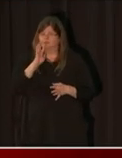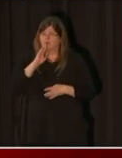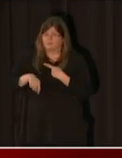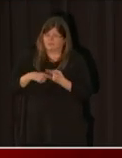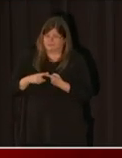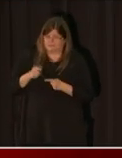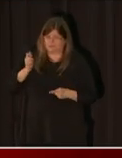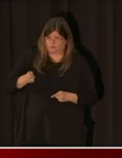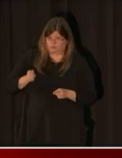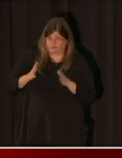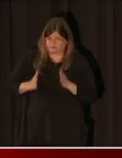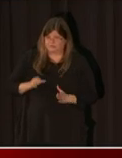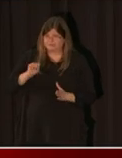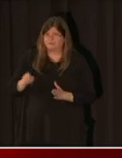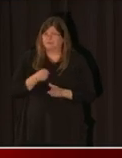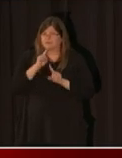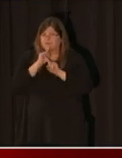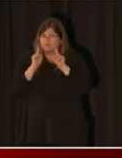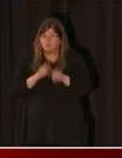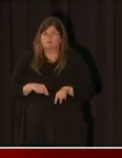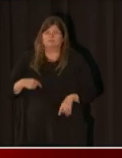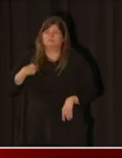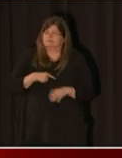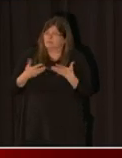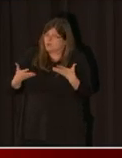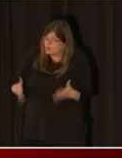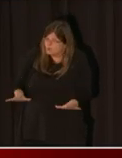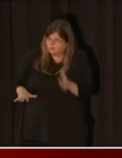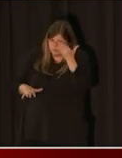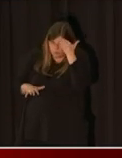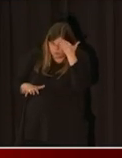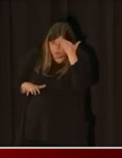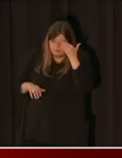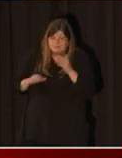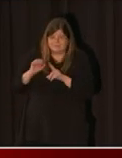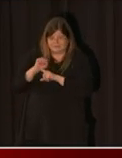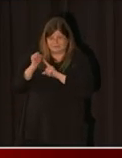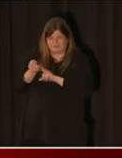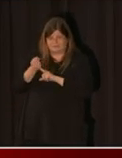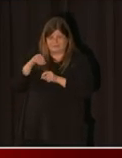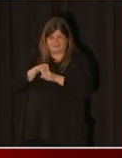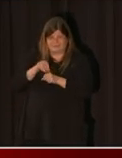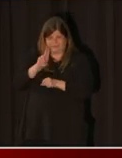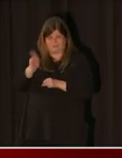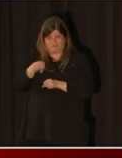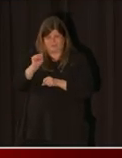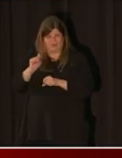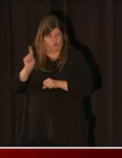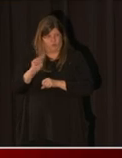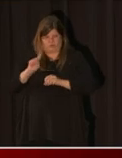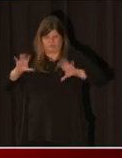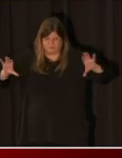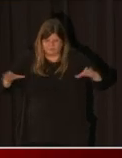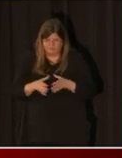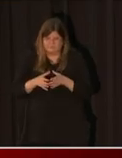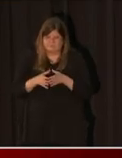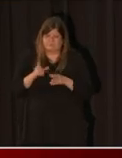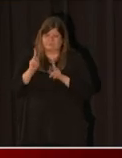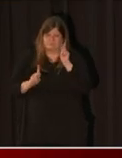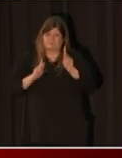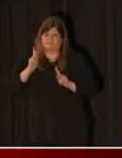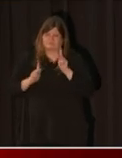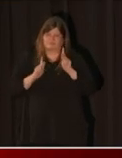is that congregate settings across the United States are trying to stop the spread of infection, and that includes DOC, that includes